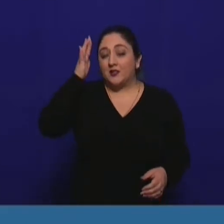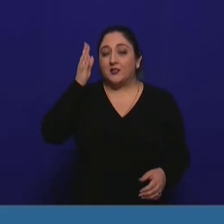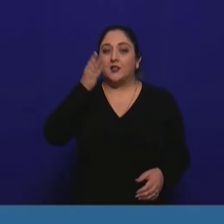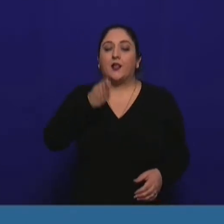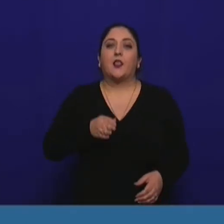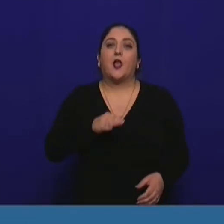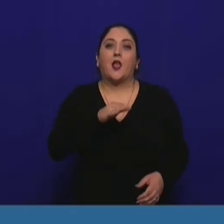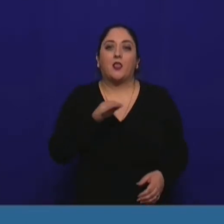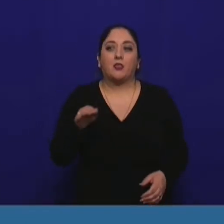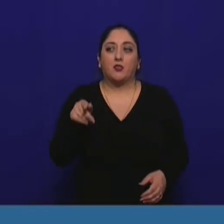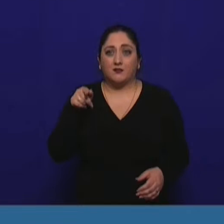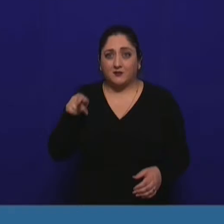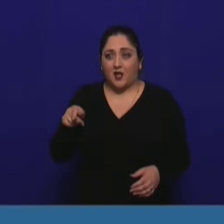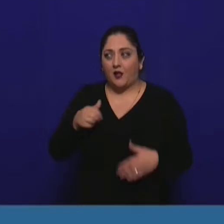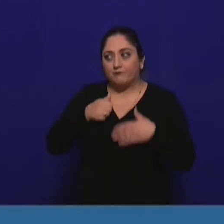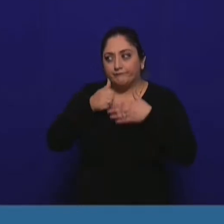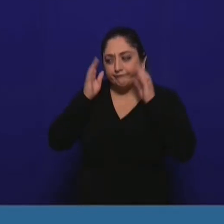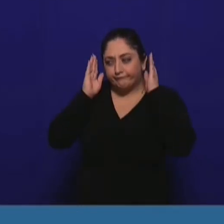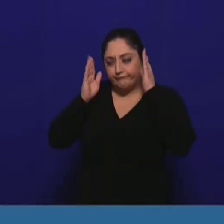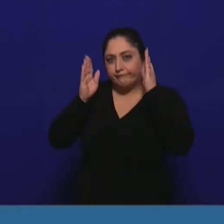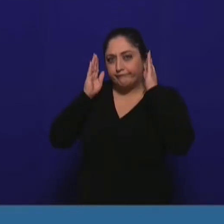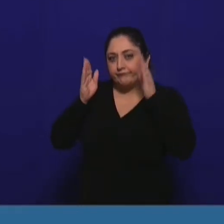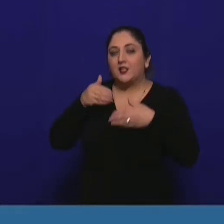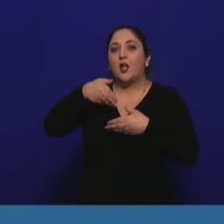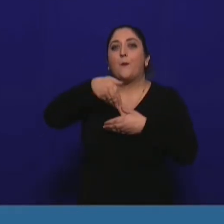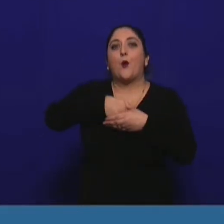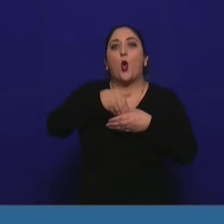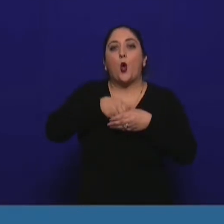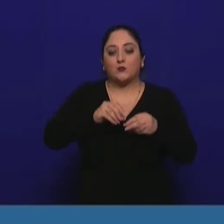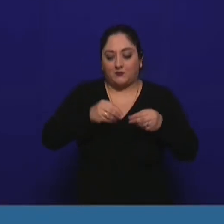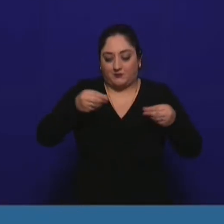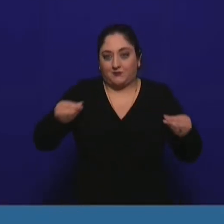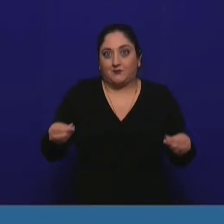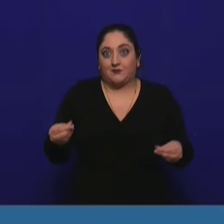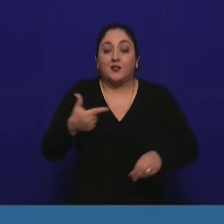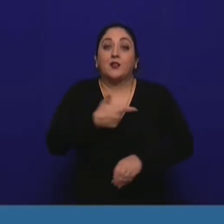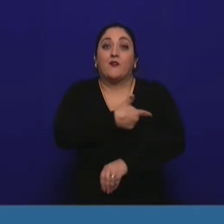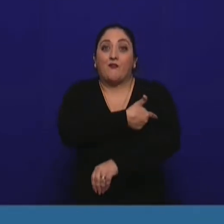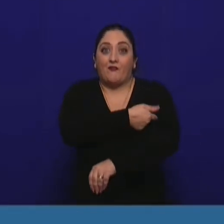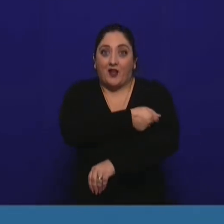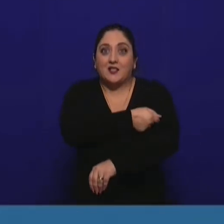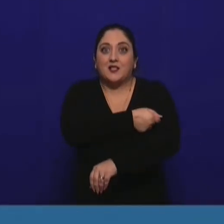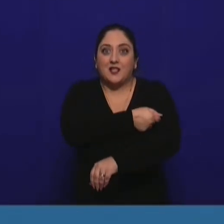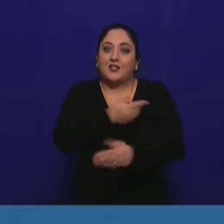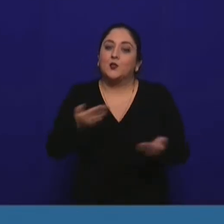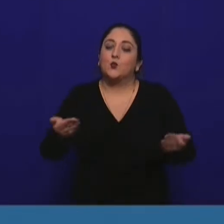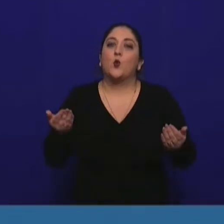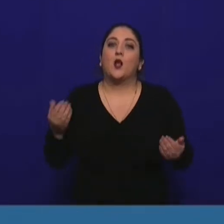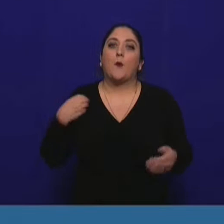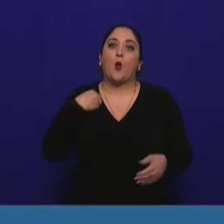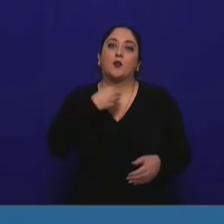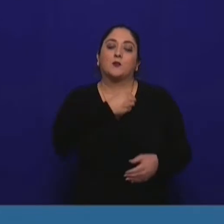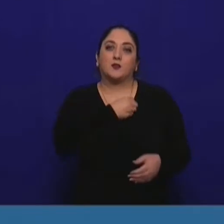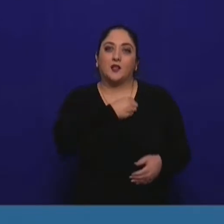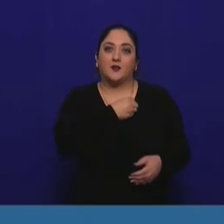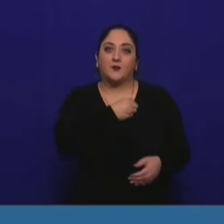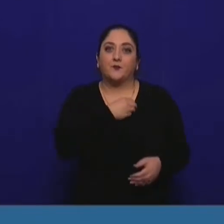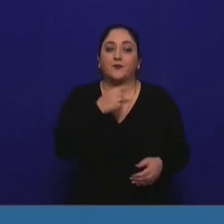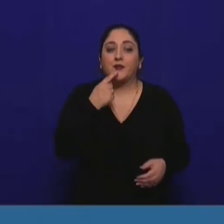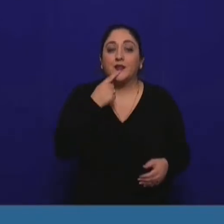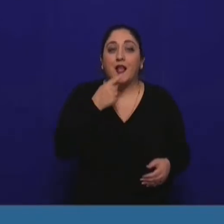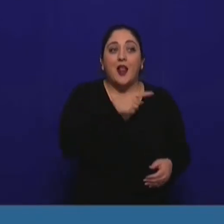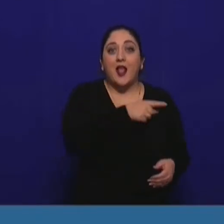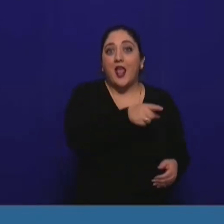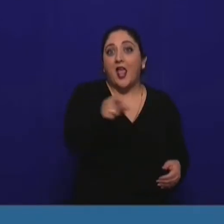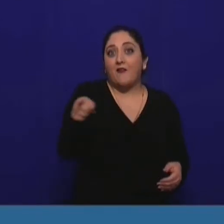is a target group whereby we are sending for these people to come and get vaccinated at our hospital in Mater Dei. I appeal to everyone, if